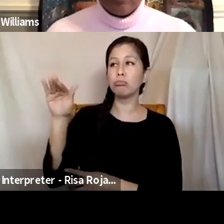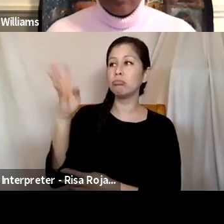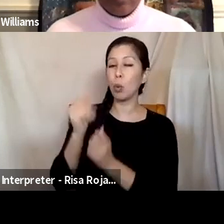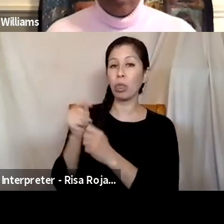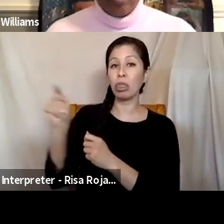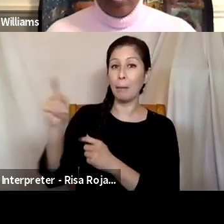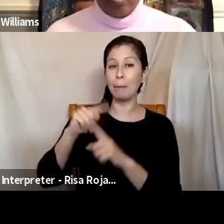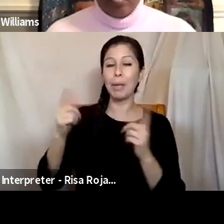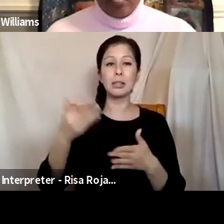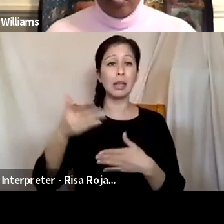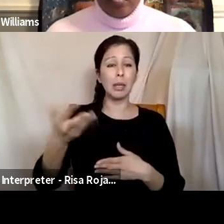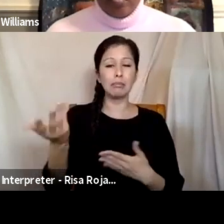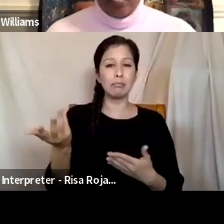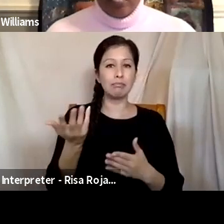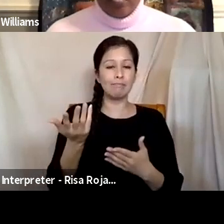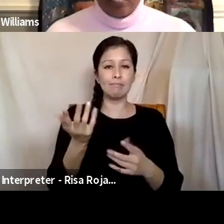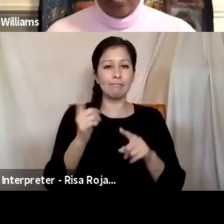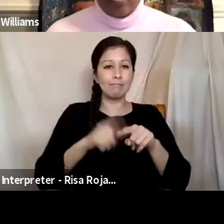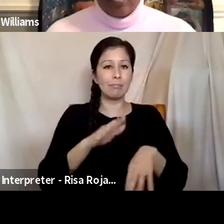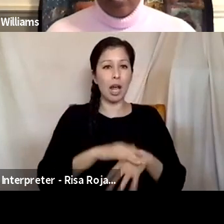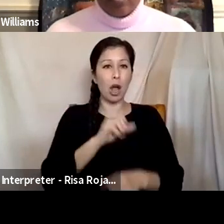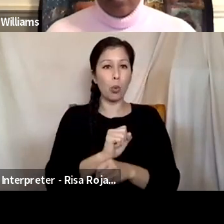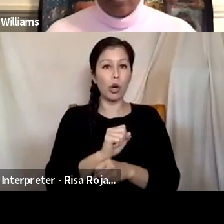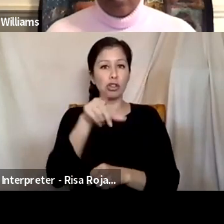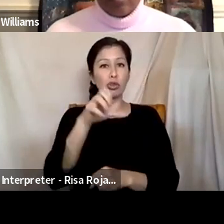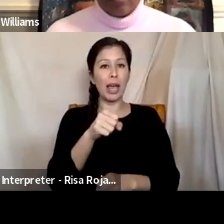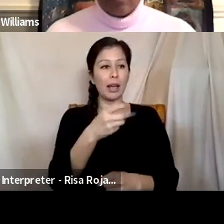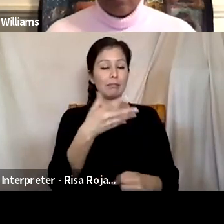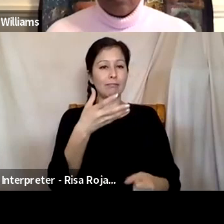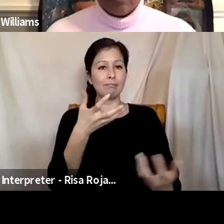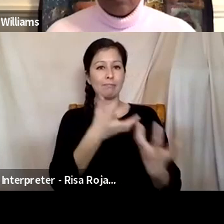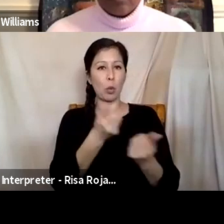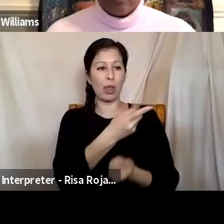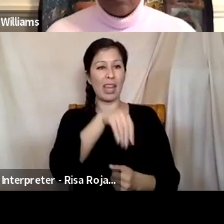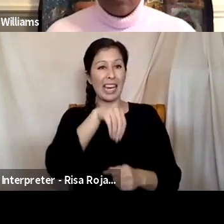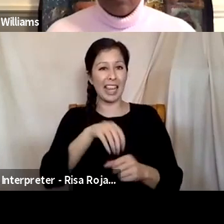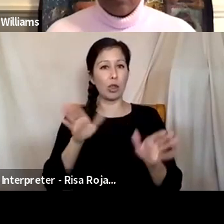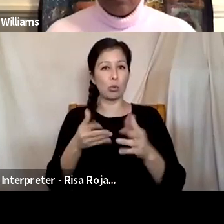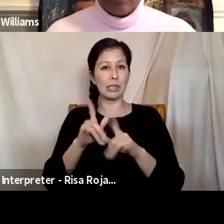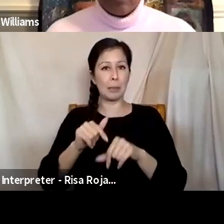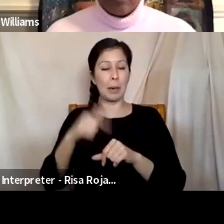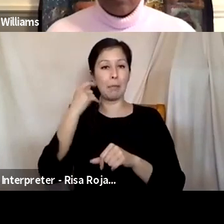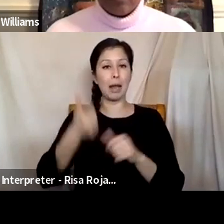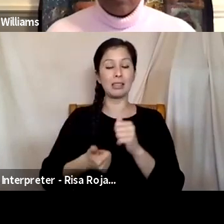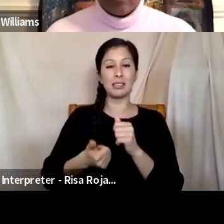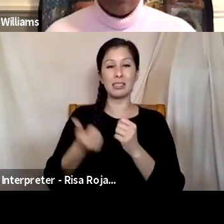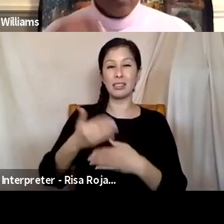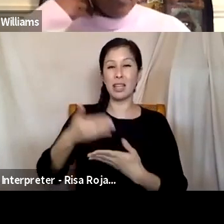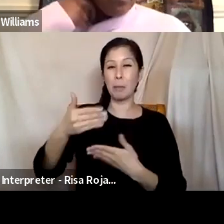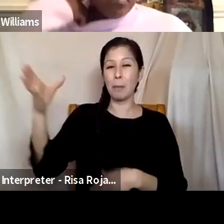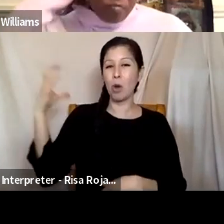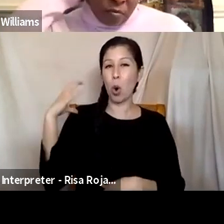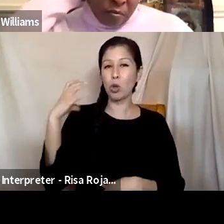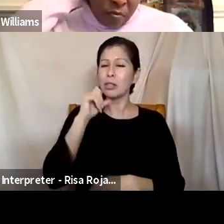but sometimes it's just about the work that you can get with them in the room, because sometimes the coaches don't necessarily aren't, and not all